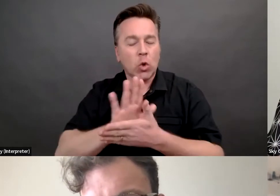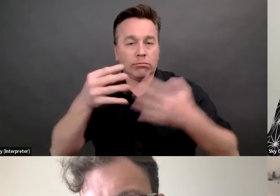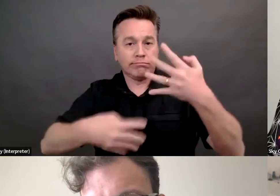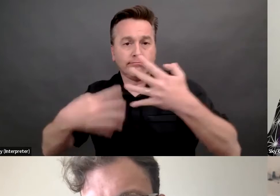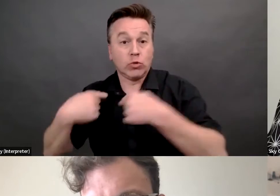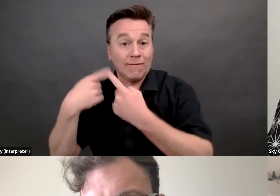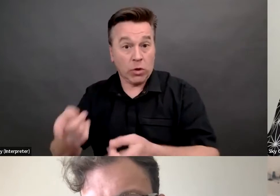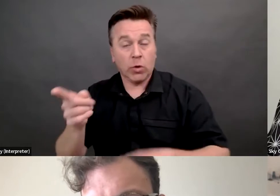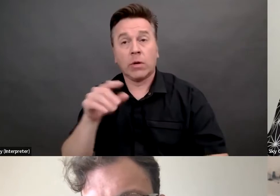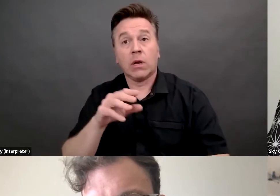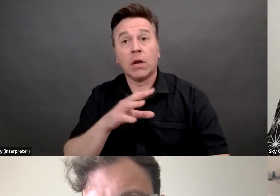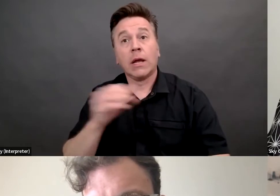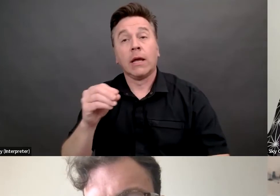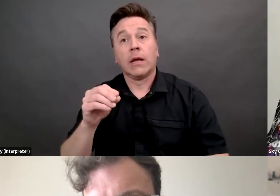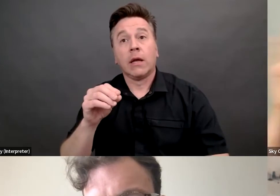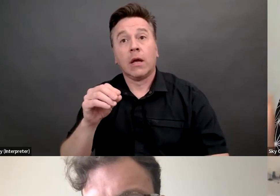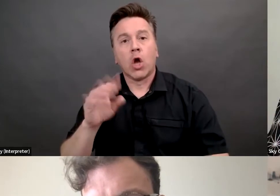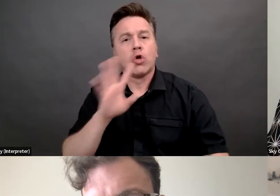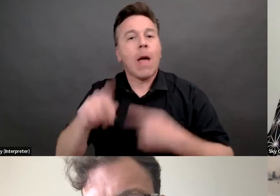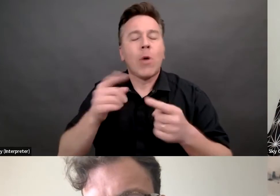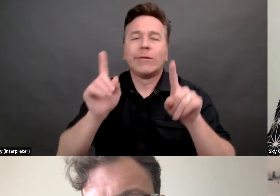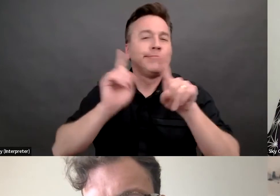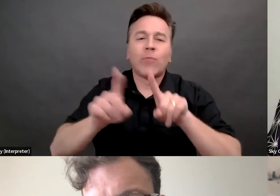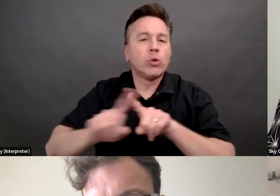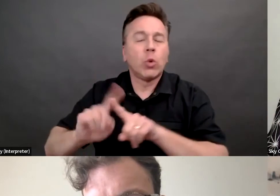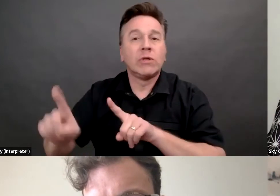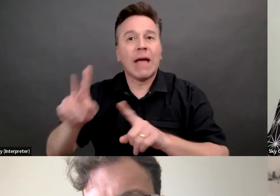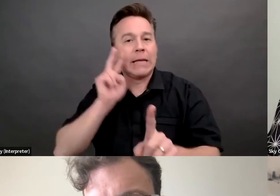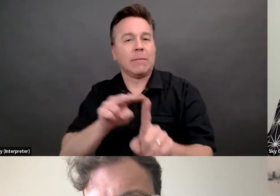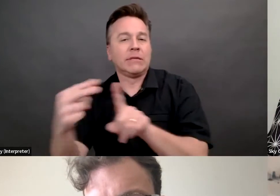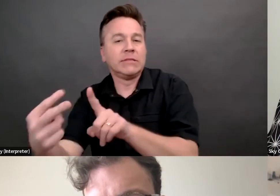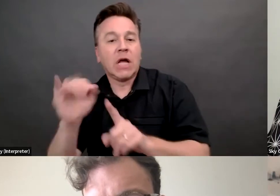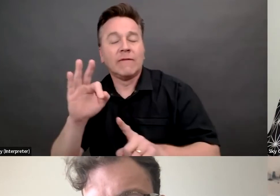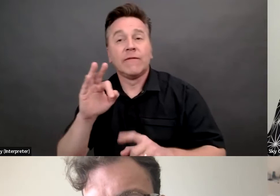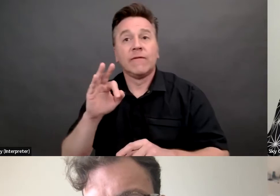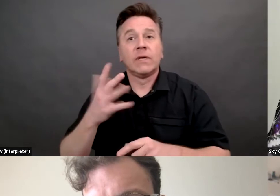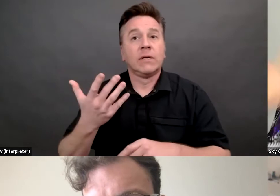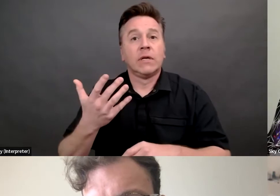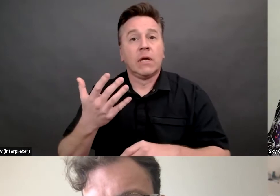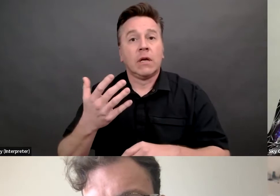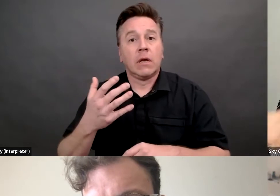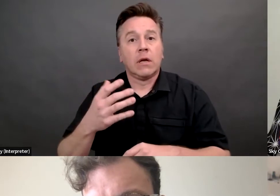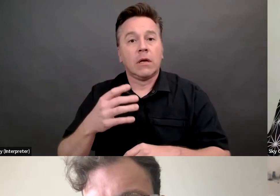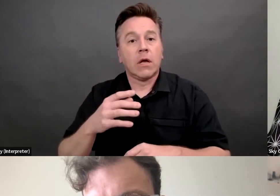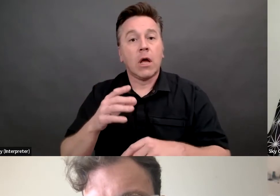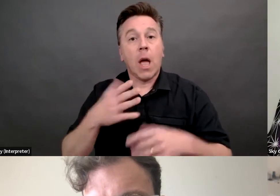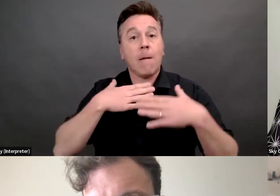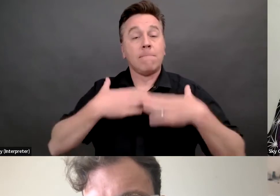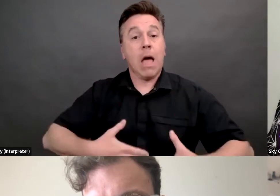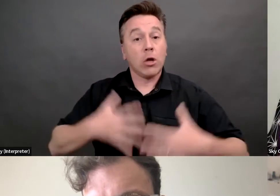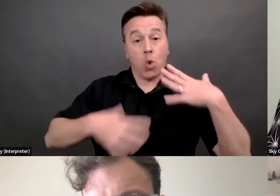far. And it's talking about all sorts of aspects of just like adornment, body adornment,